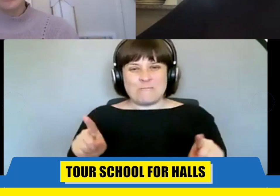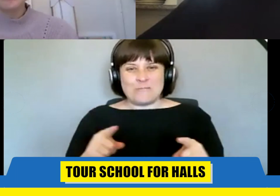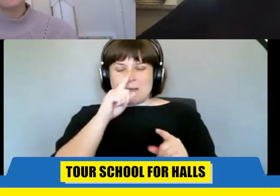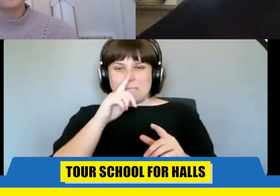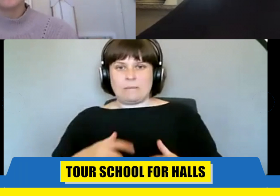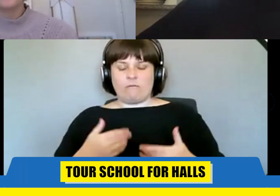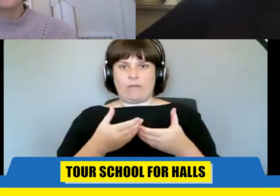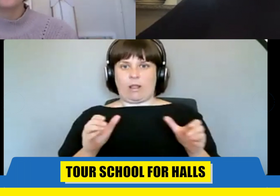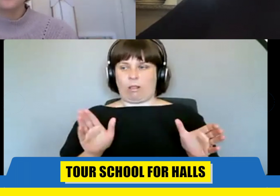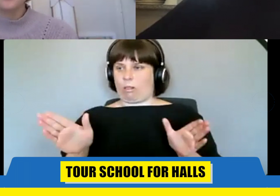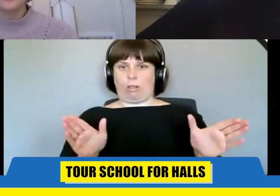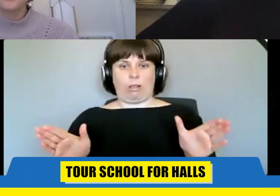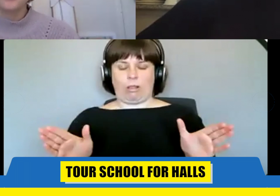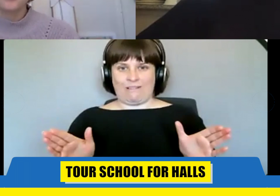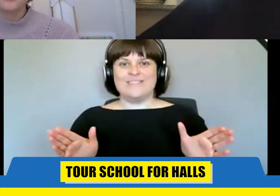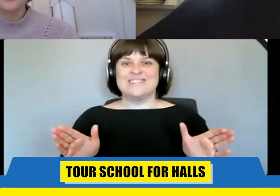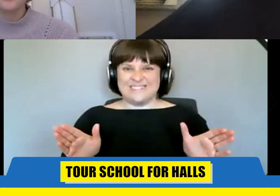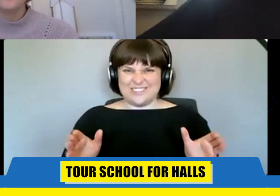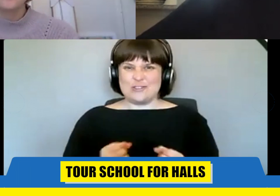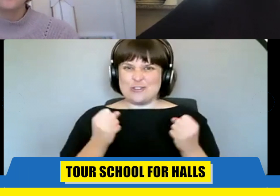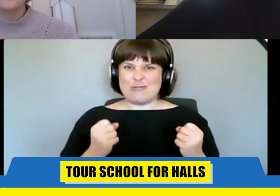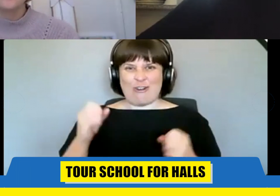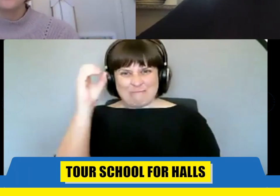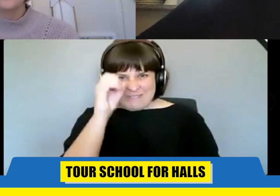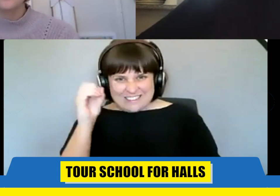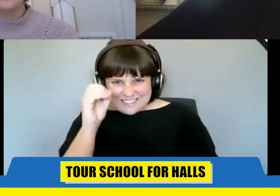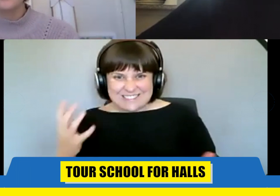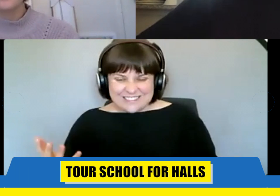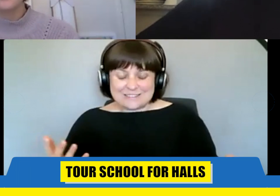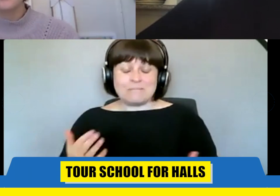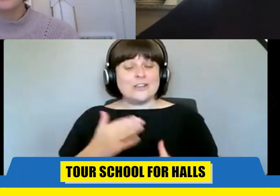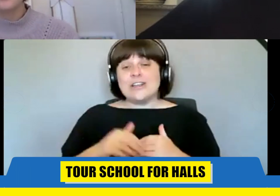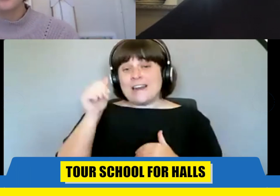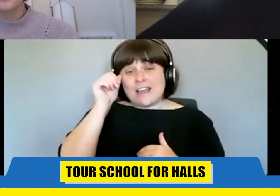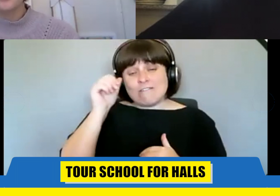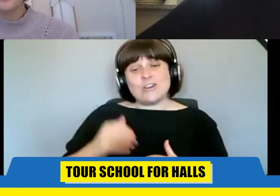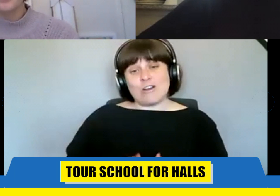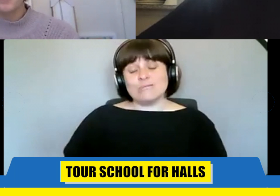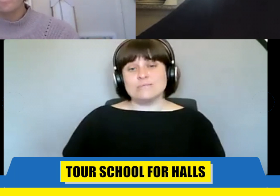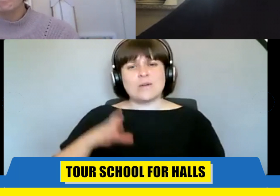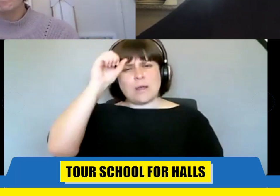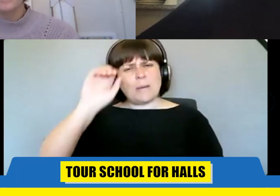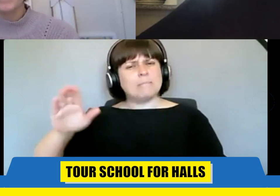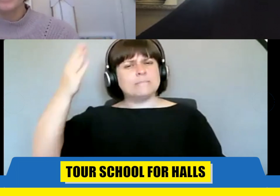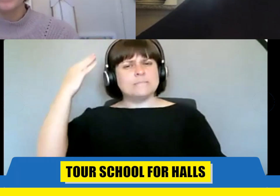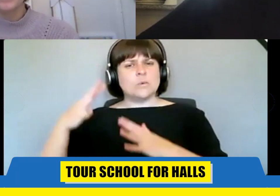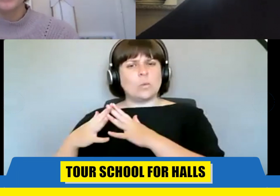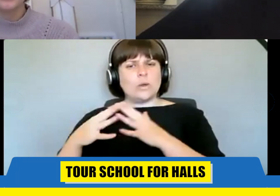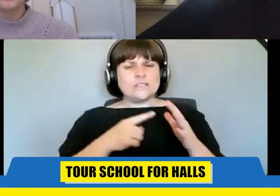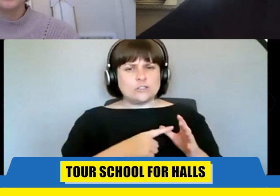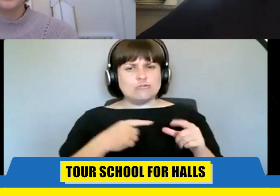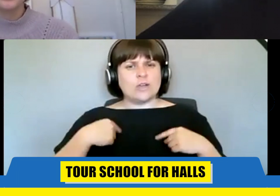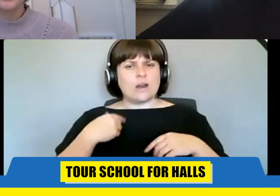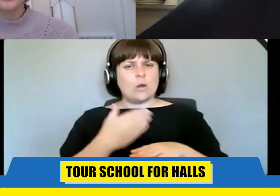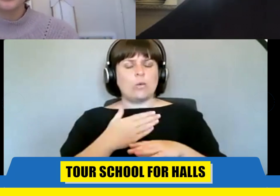strongly over. But you never know. I mean, I remember in Western Australia when I was doing some work in a fairly